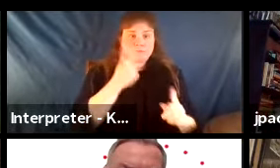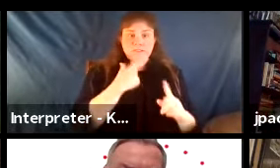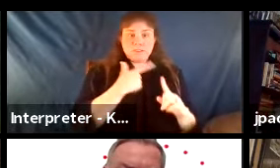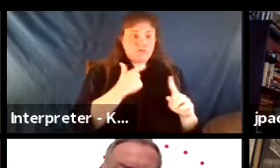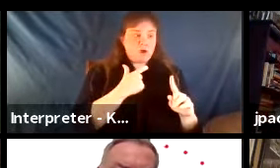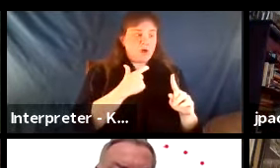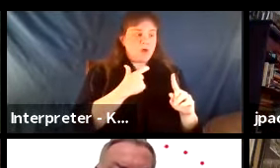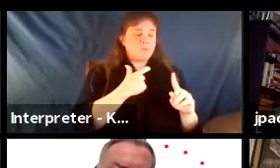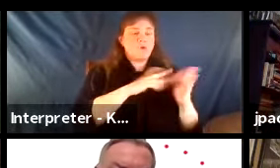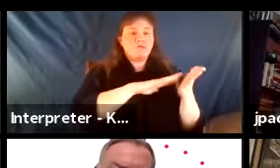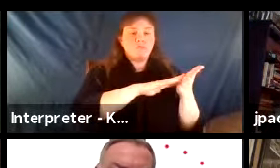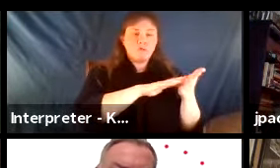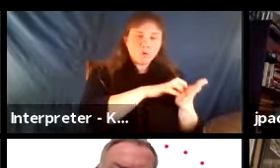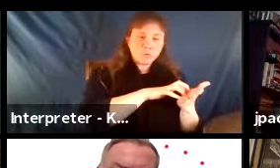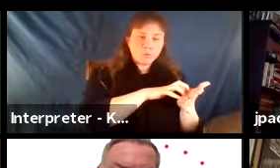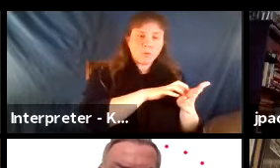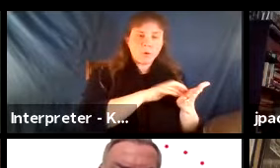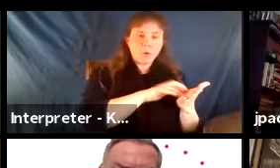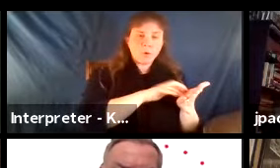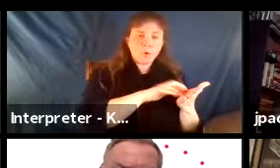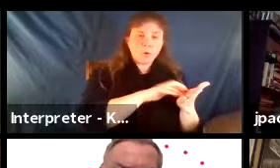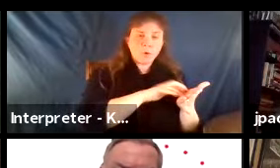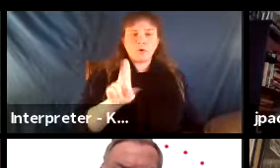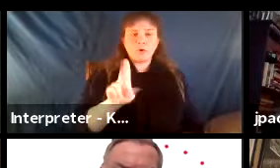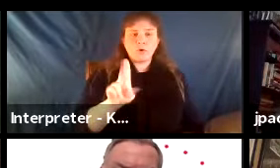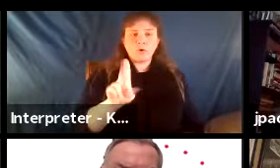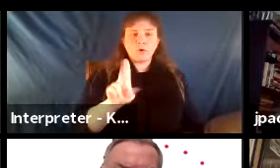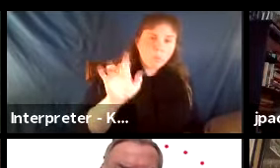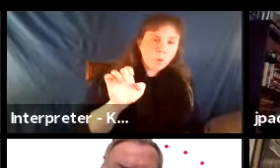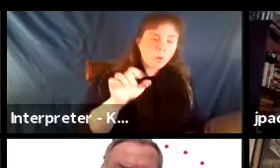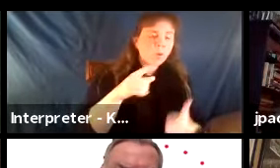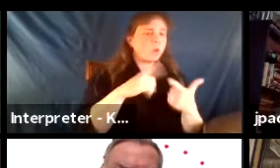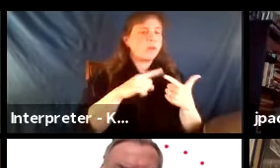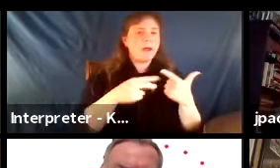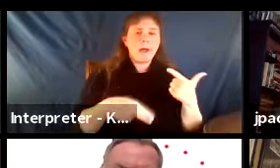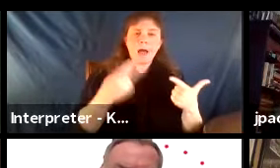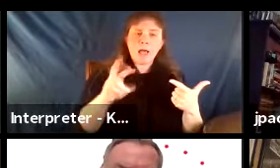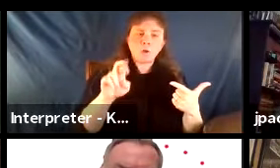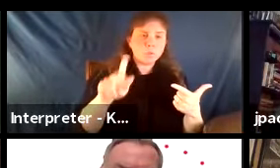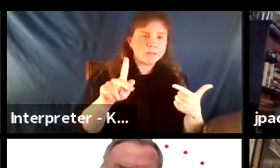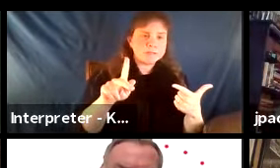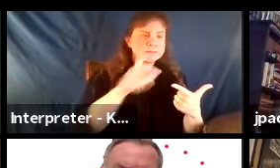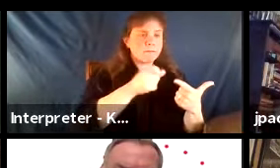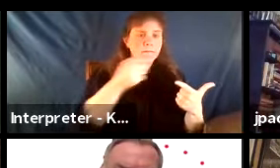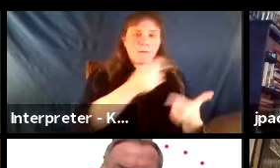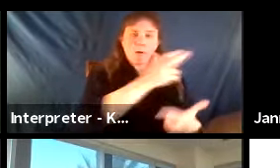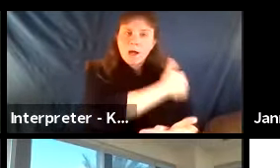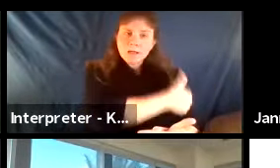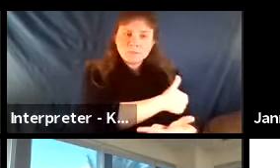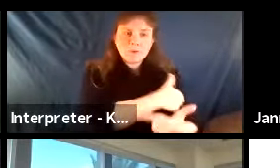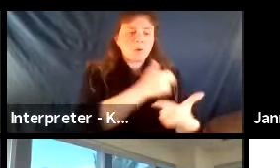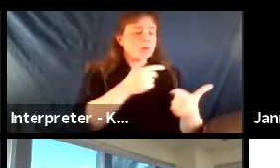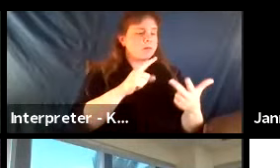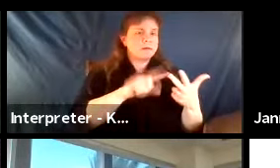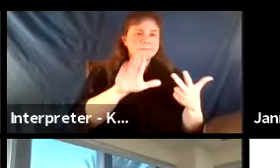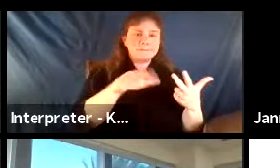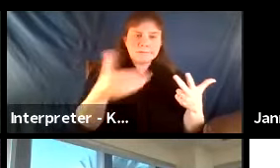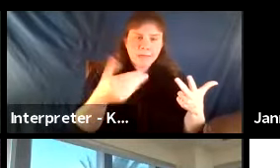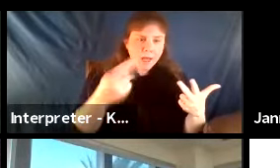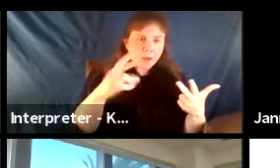vulnerability and what that means in terms of increased risk of hospitalization and death, right? So this would be a way